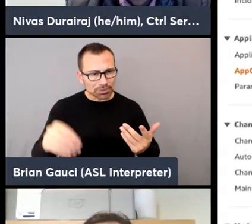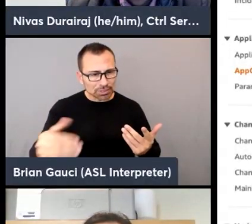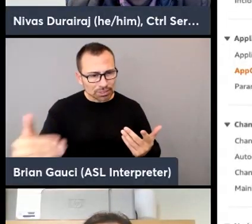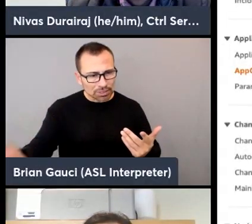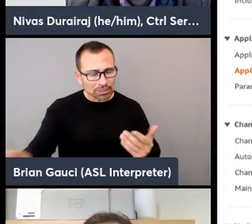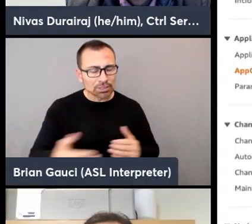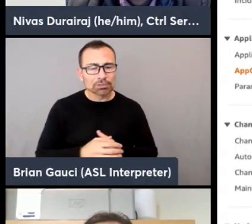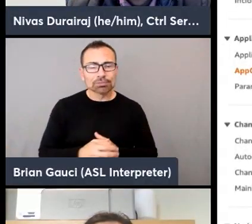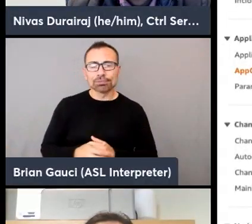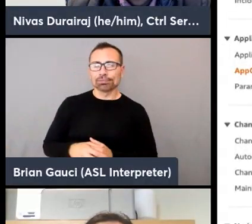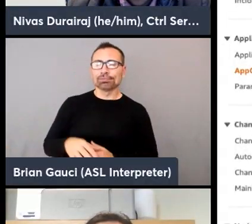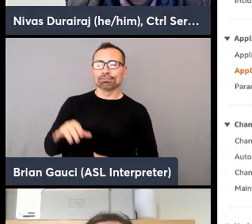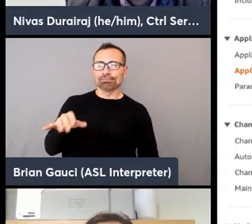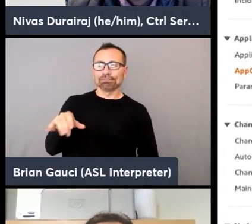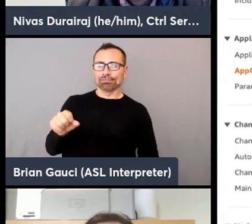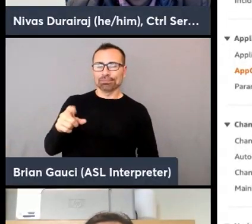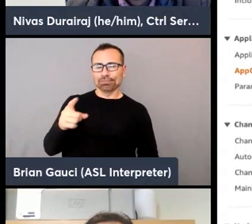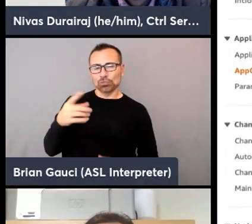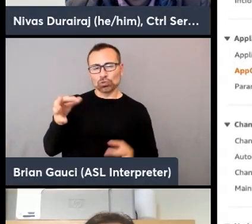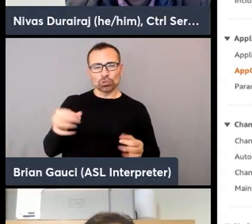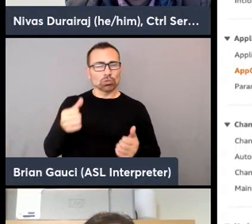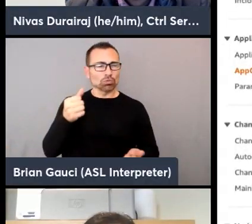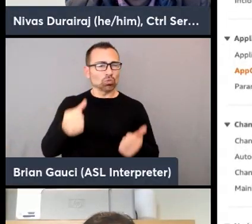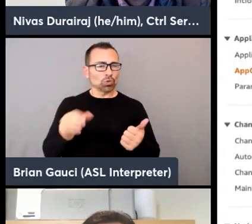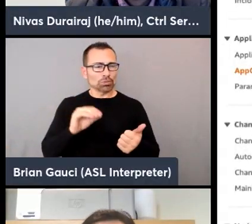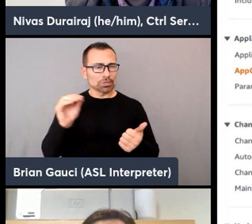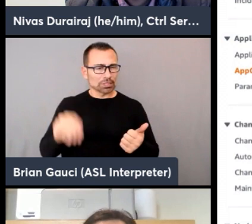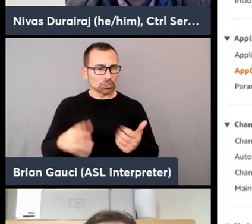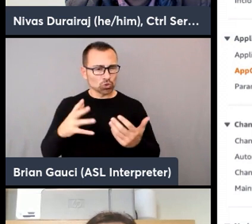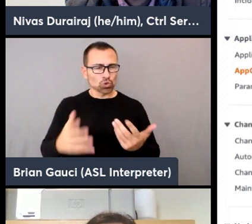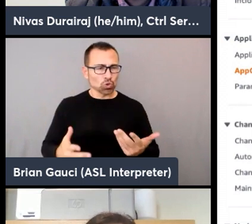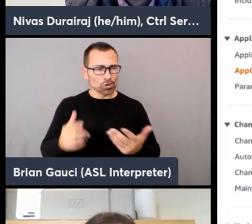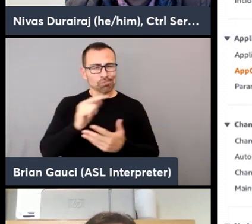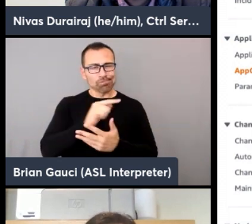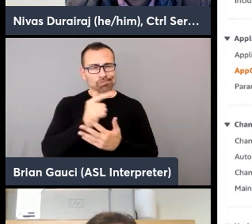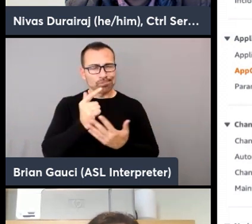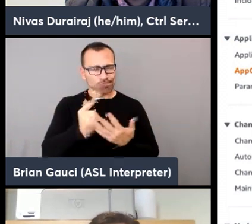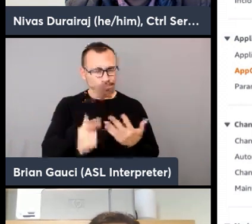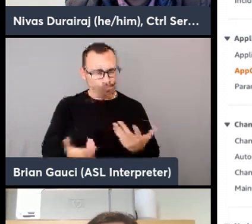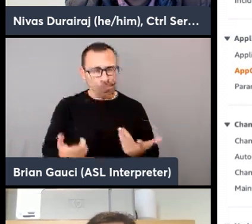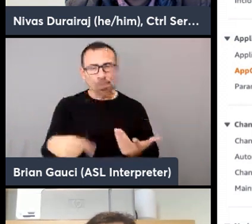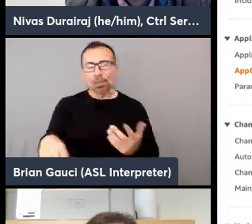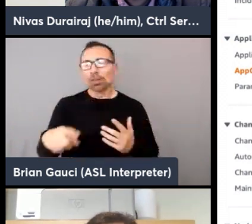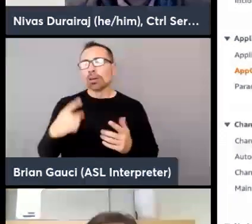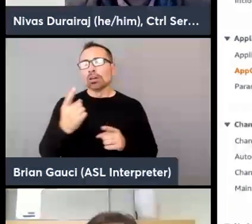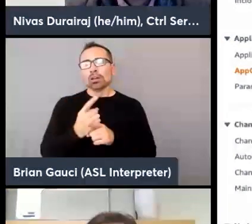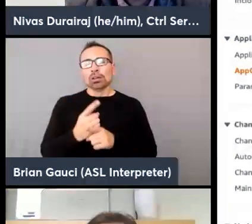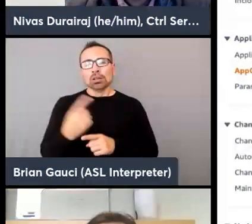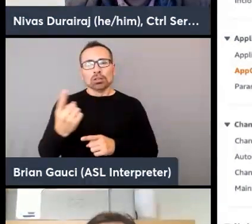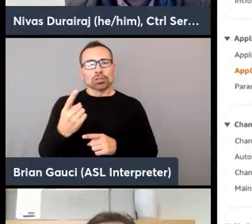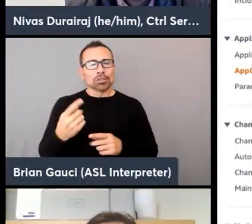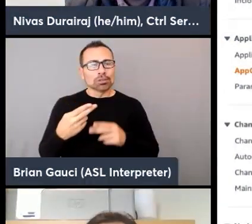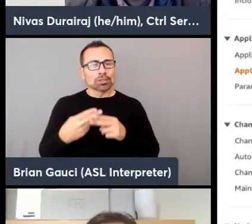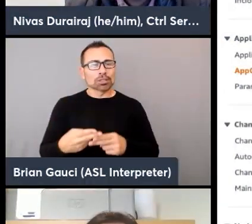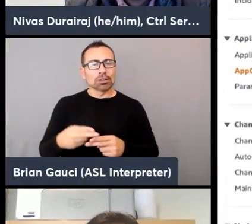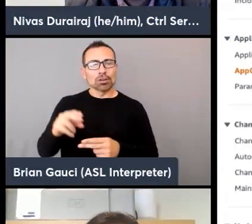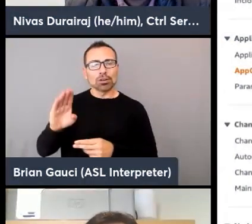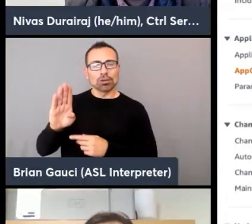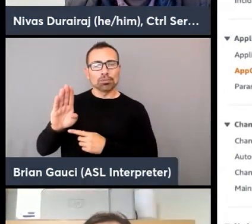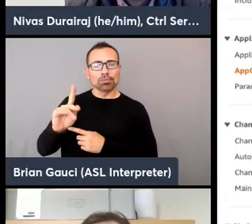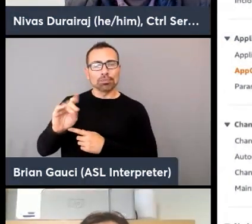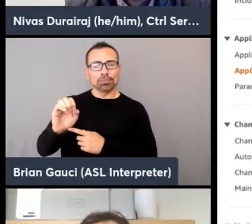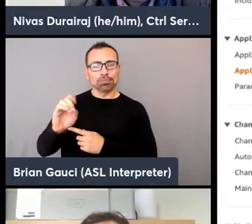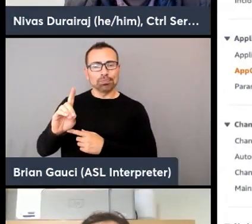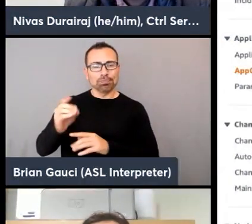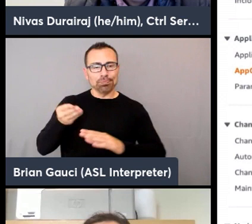kind of determine what percentage you want the increments to go by. There's also something called bake time where you can wait for any